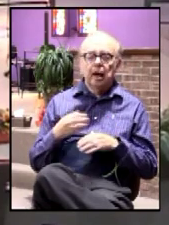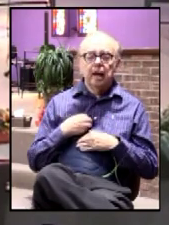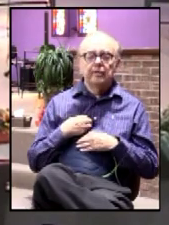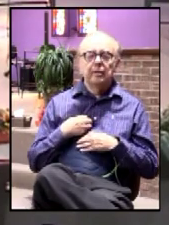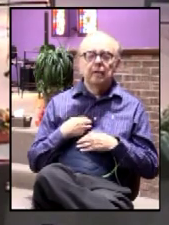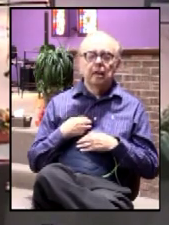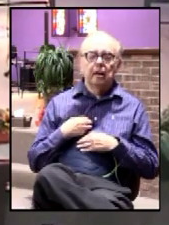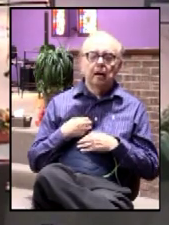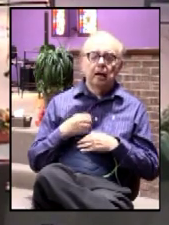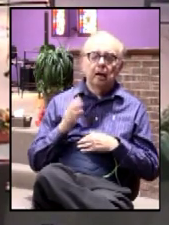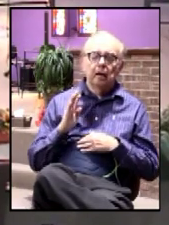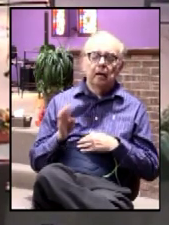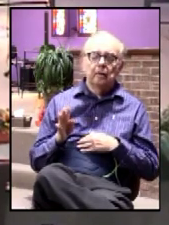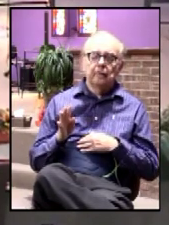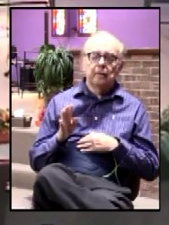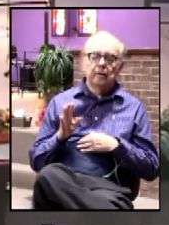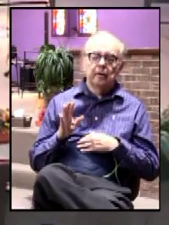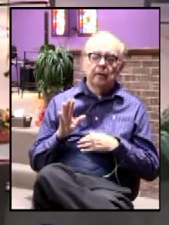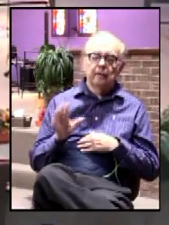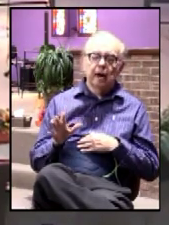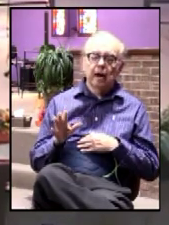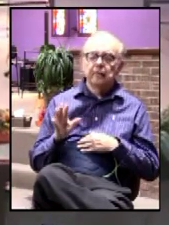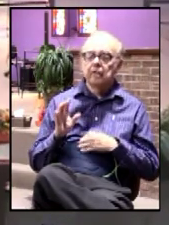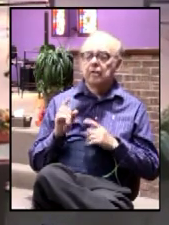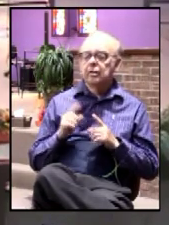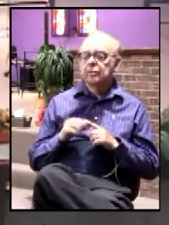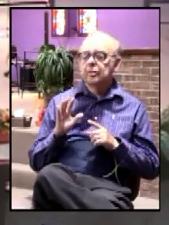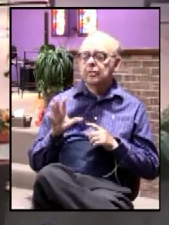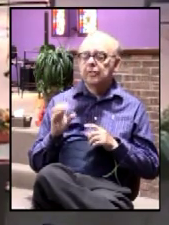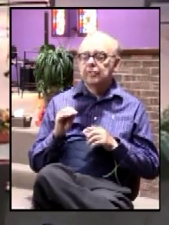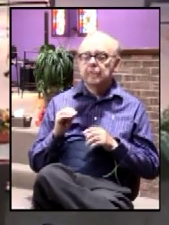got 45 to 50 people that might have liked it.